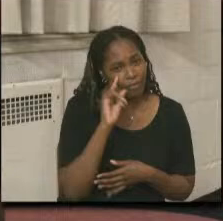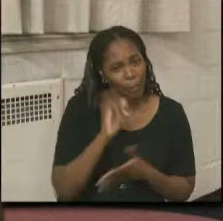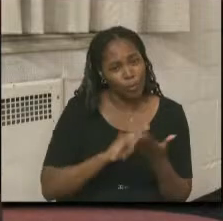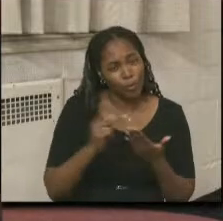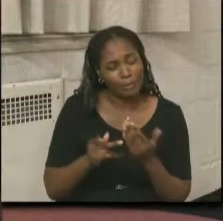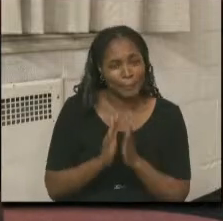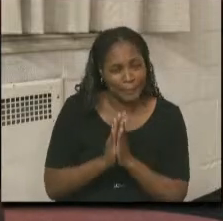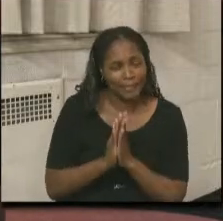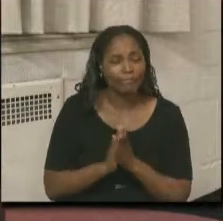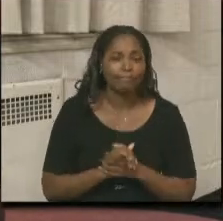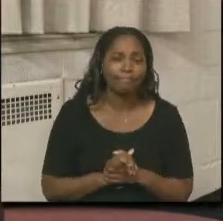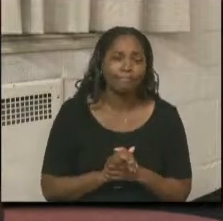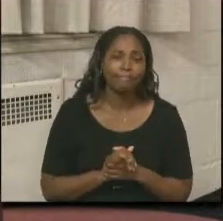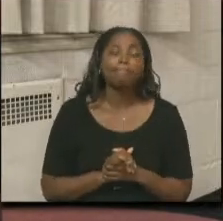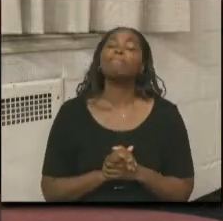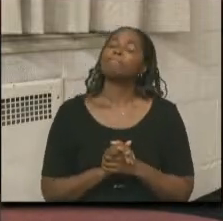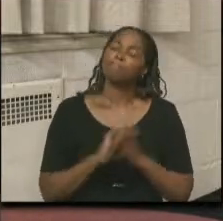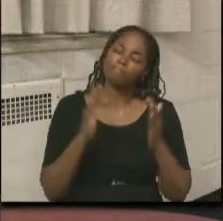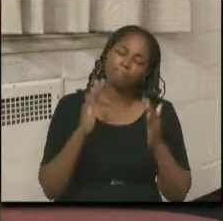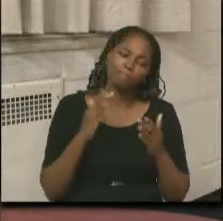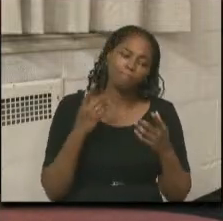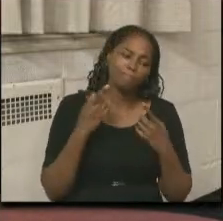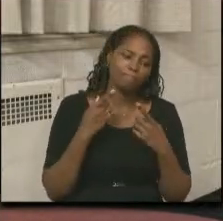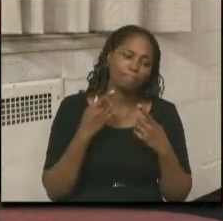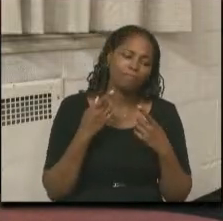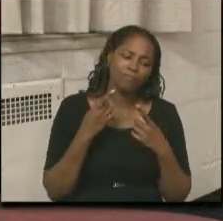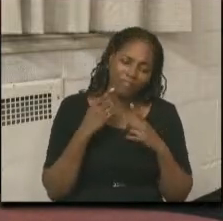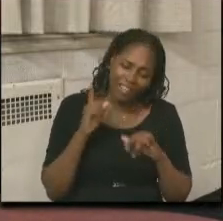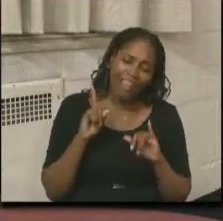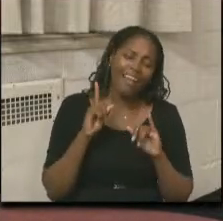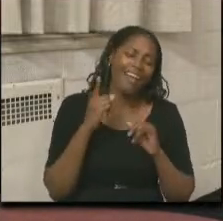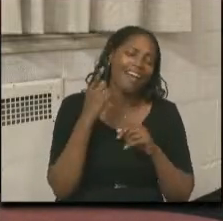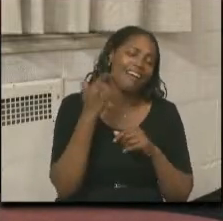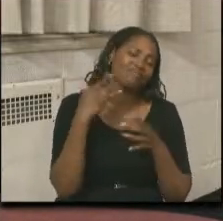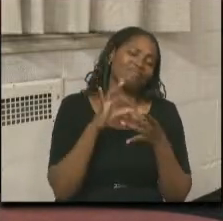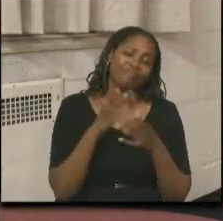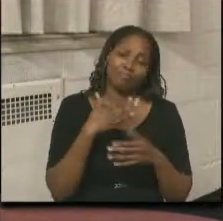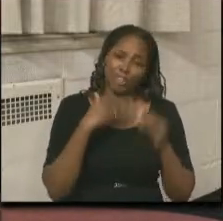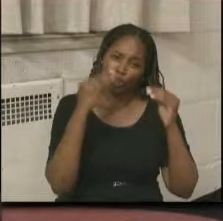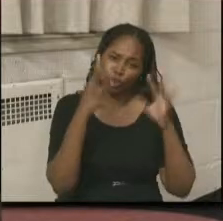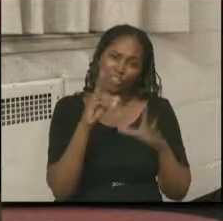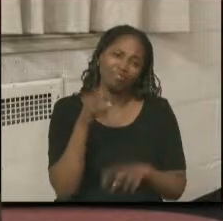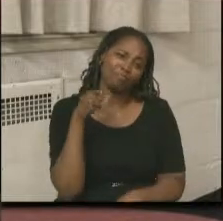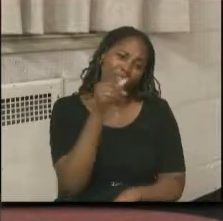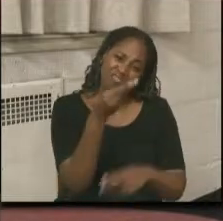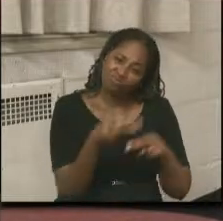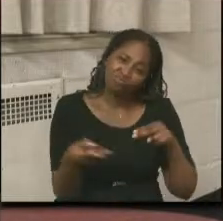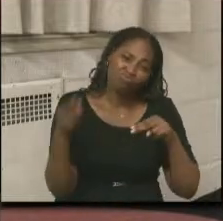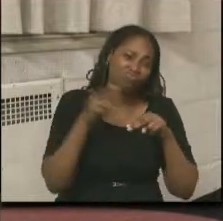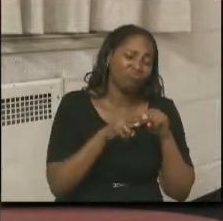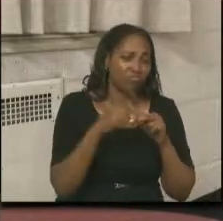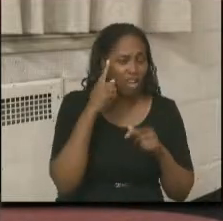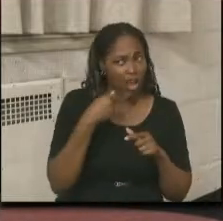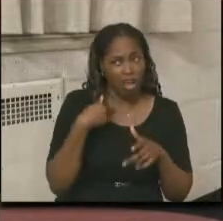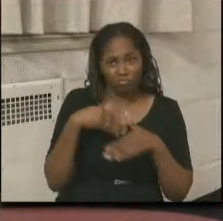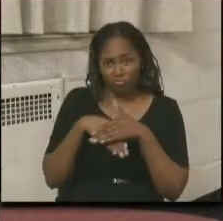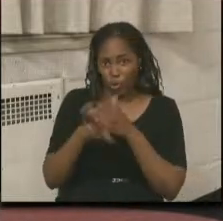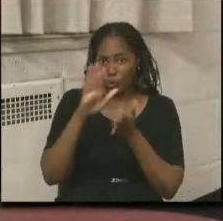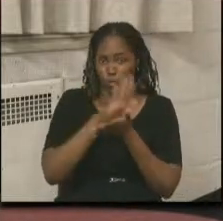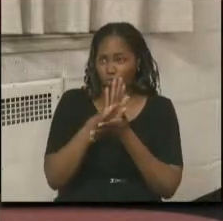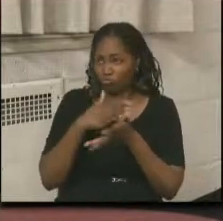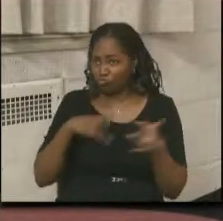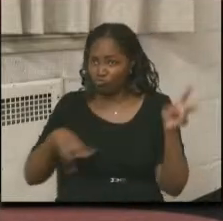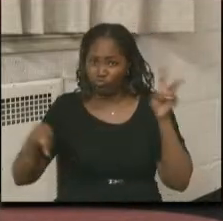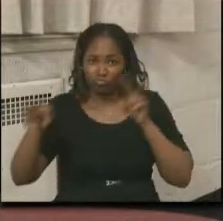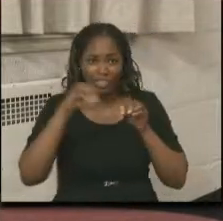Finally, let's pay our teachers more. I'm looking at it. I'm walking around these schools and these